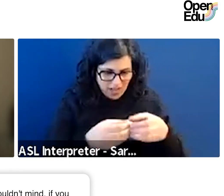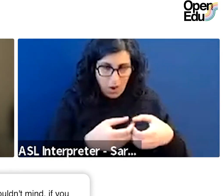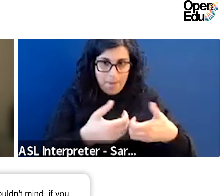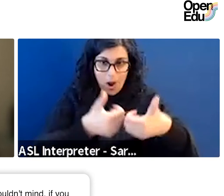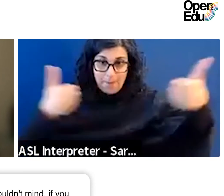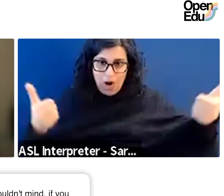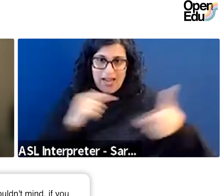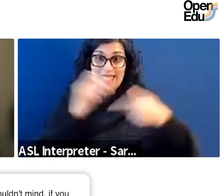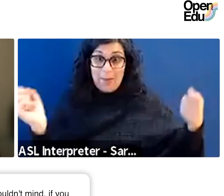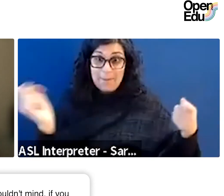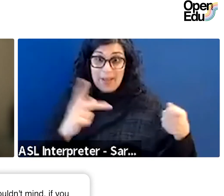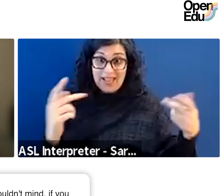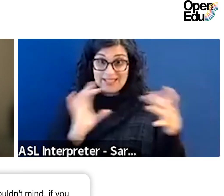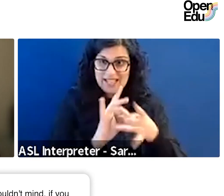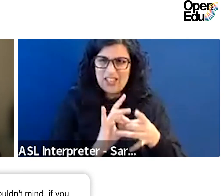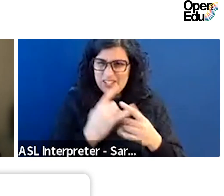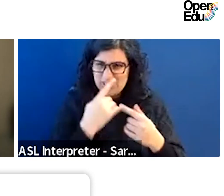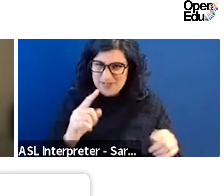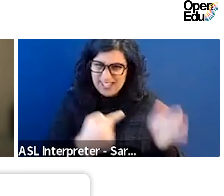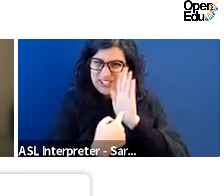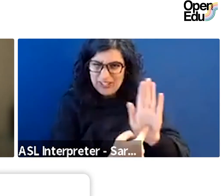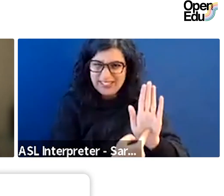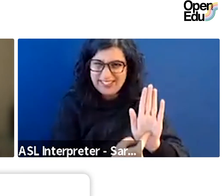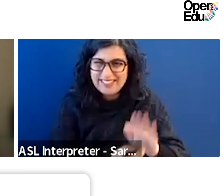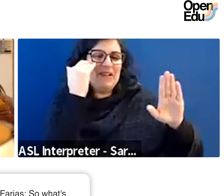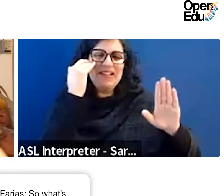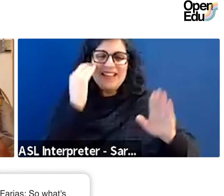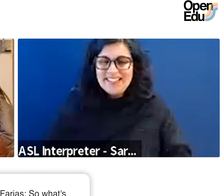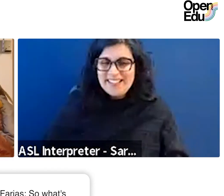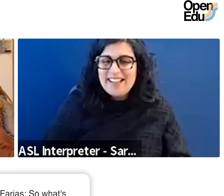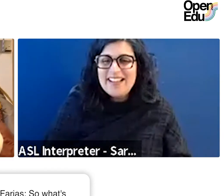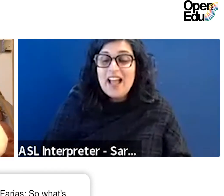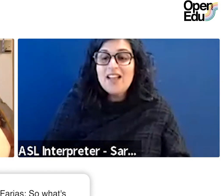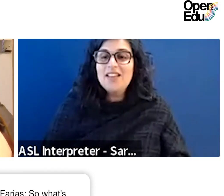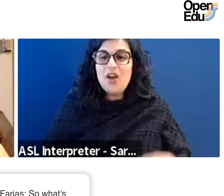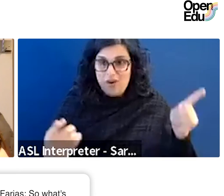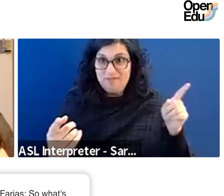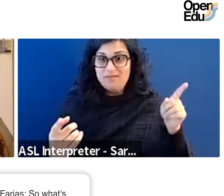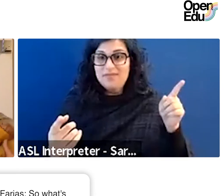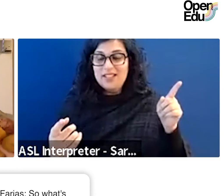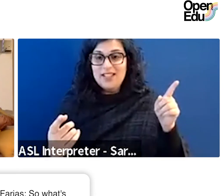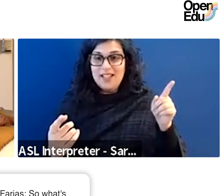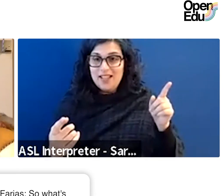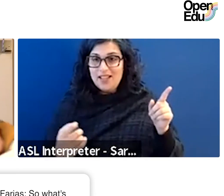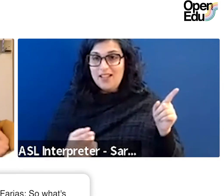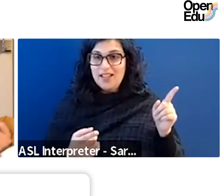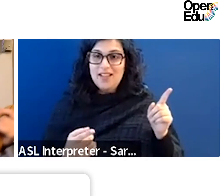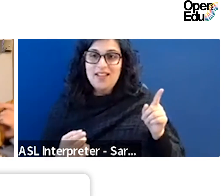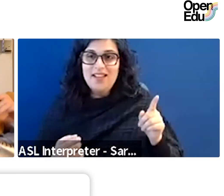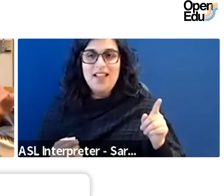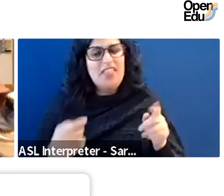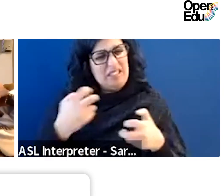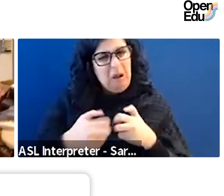wouldn't mind, if you can show us that. So was kind of the hardest part for